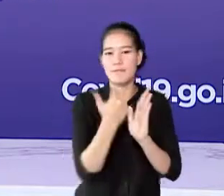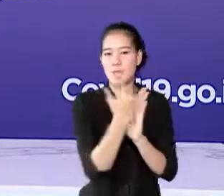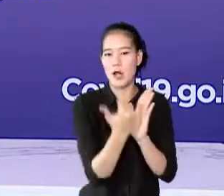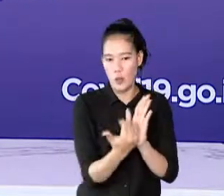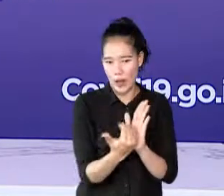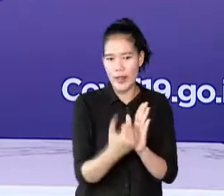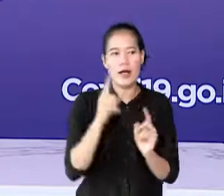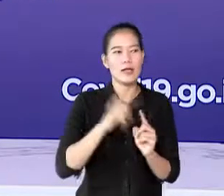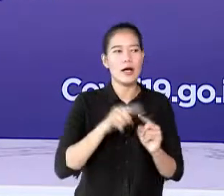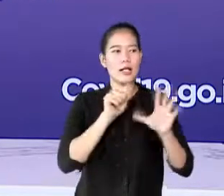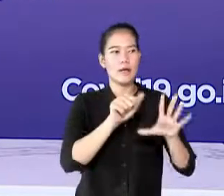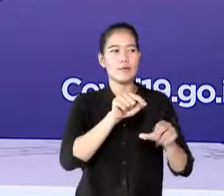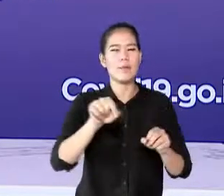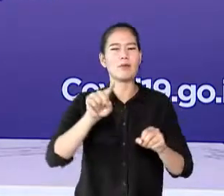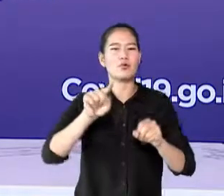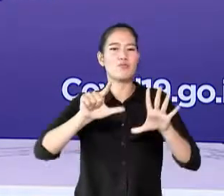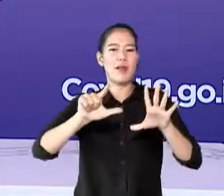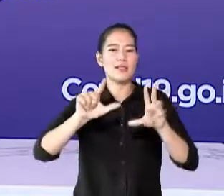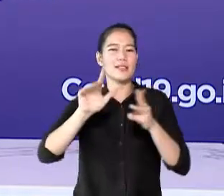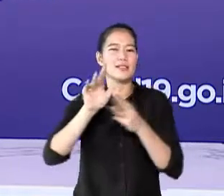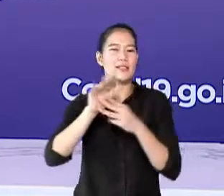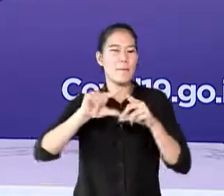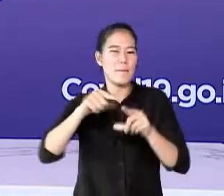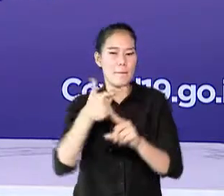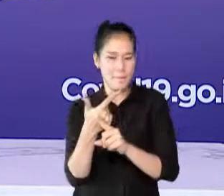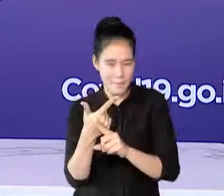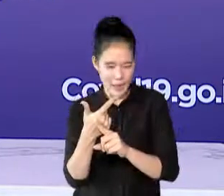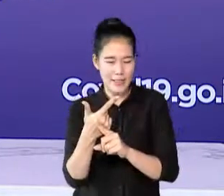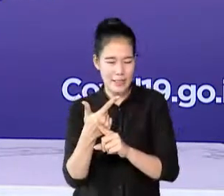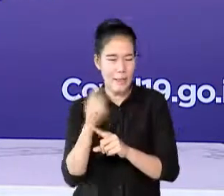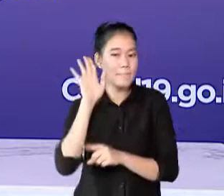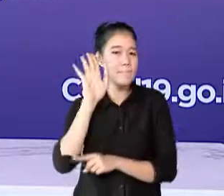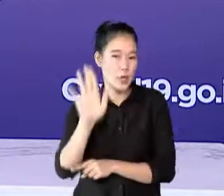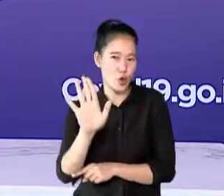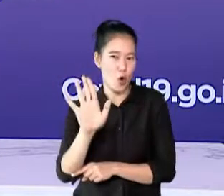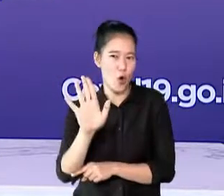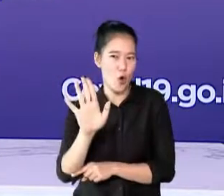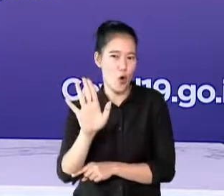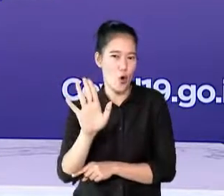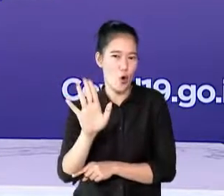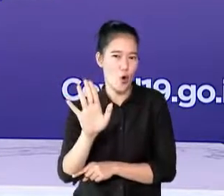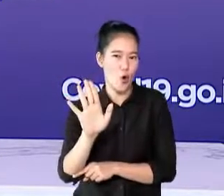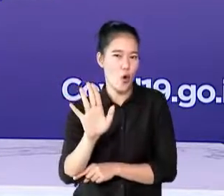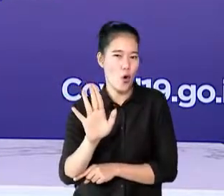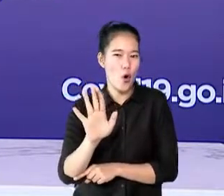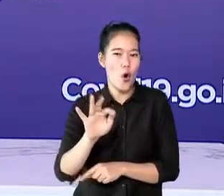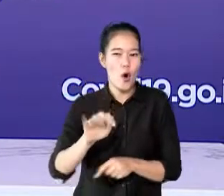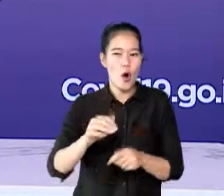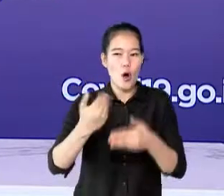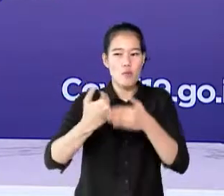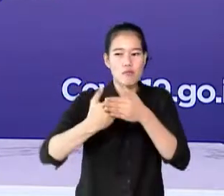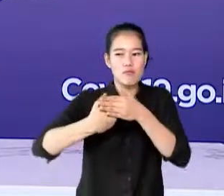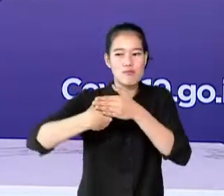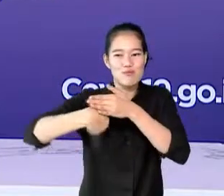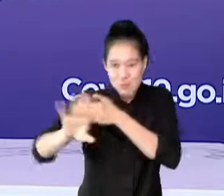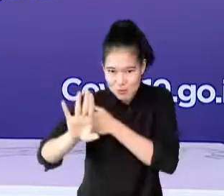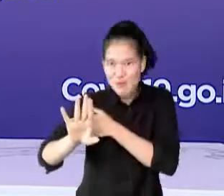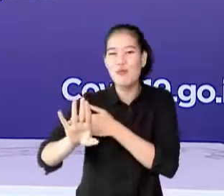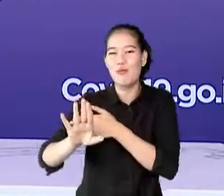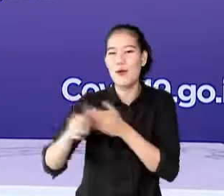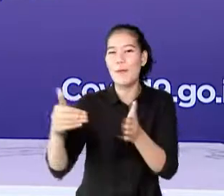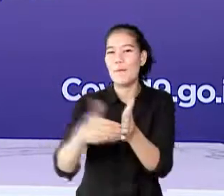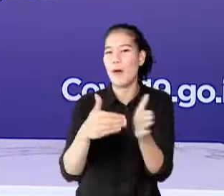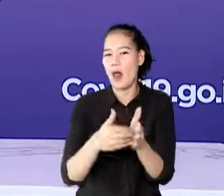to 17th of May 2021, given that positive cases are more than likely to